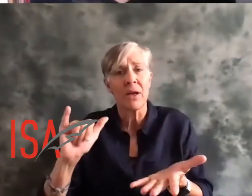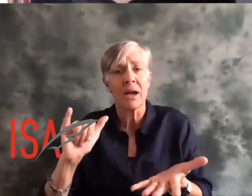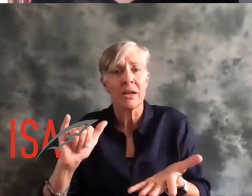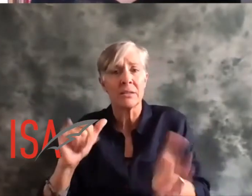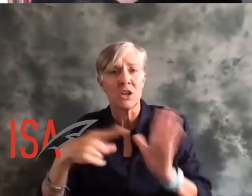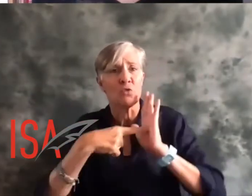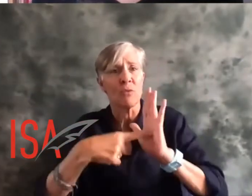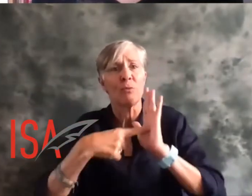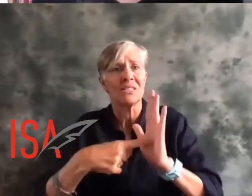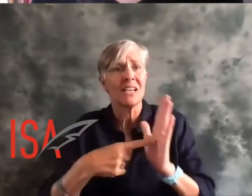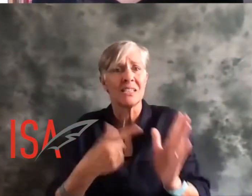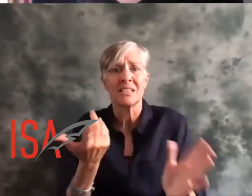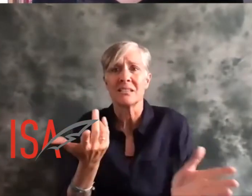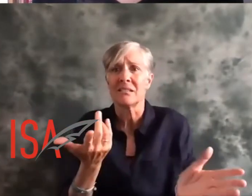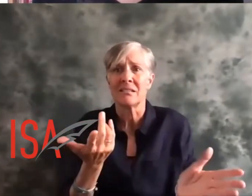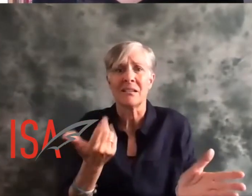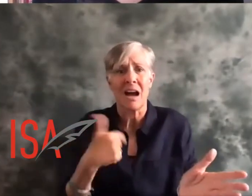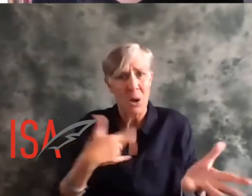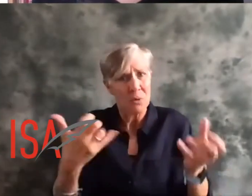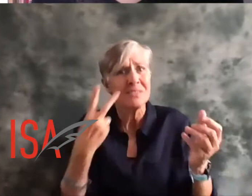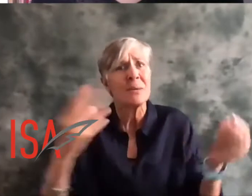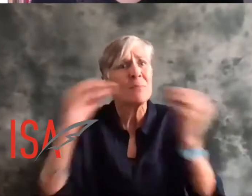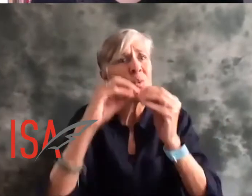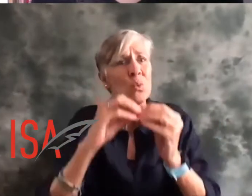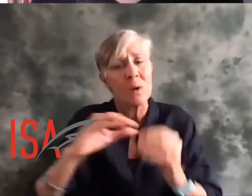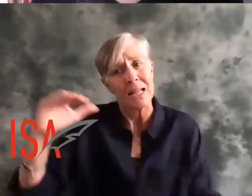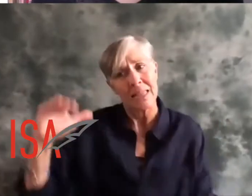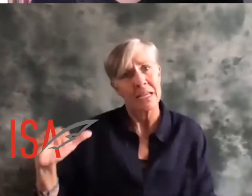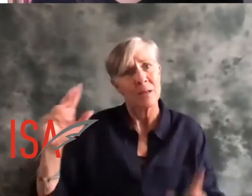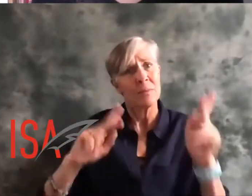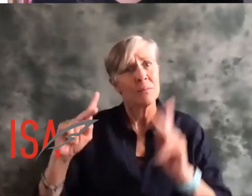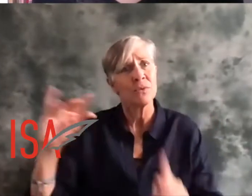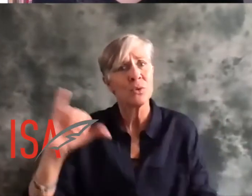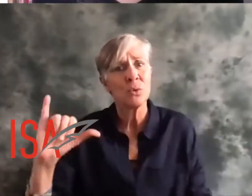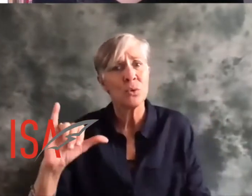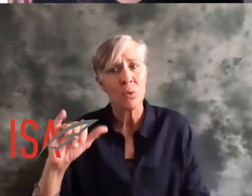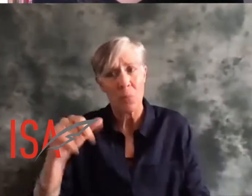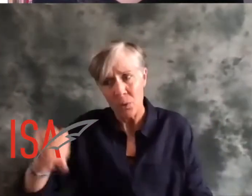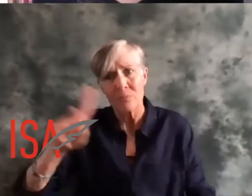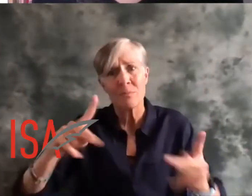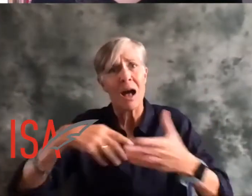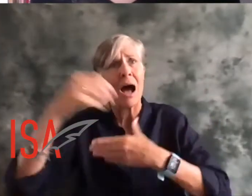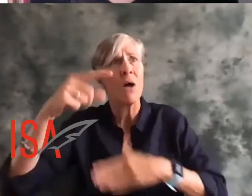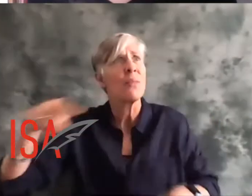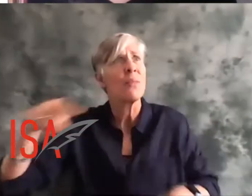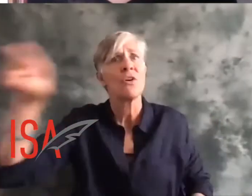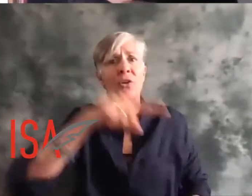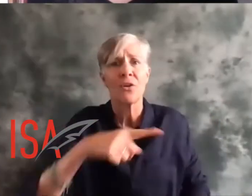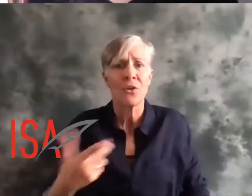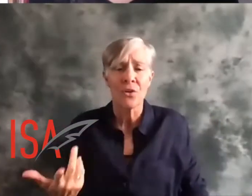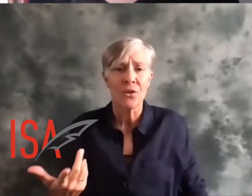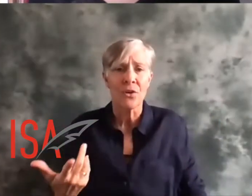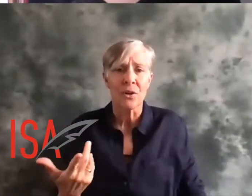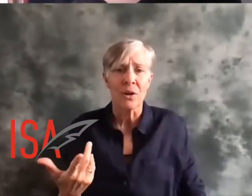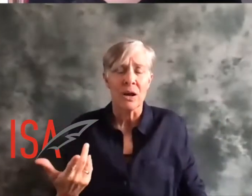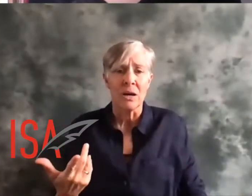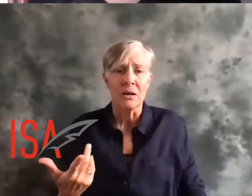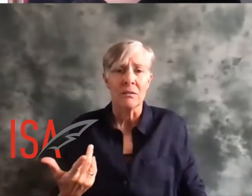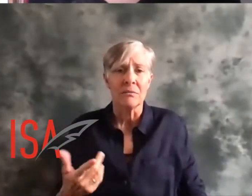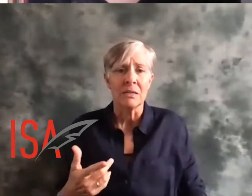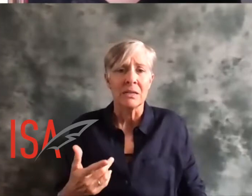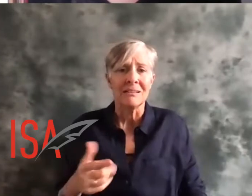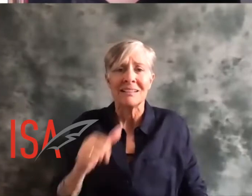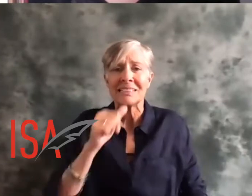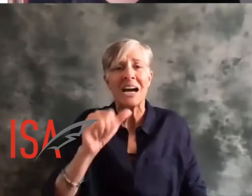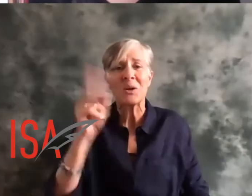been represented. And so I want to see more because these are the folks that are out there, not just, you know,